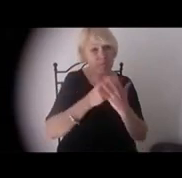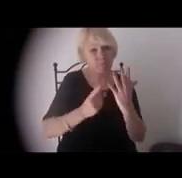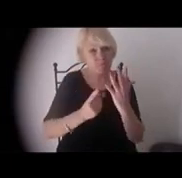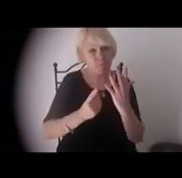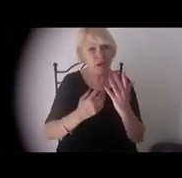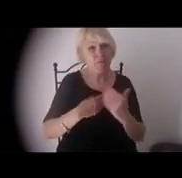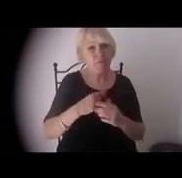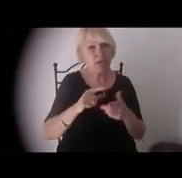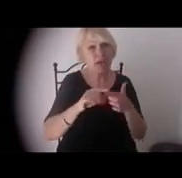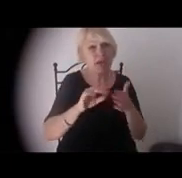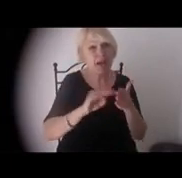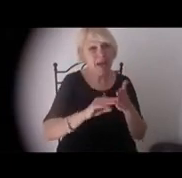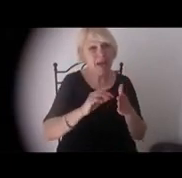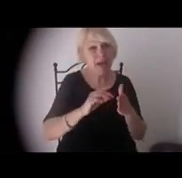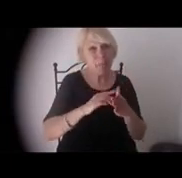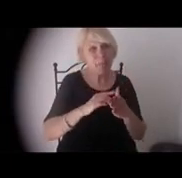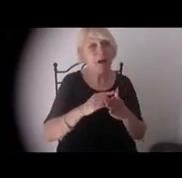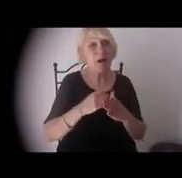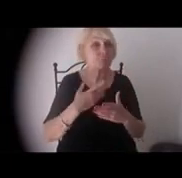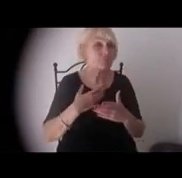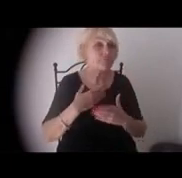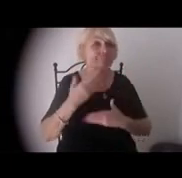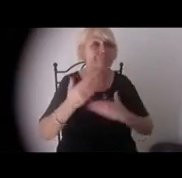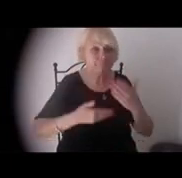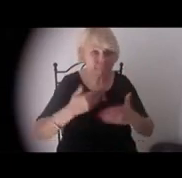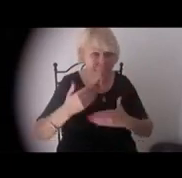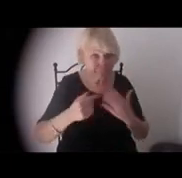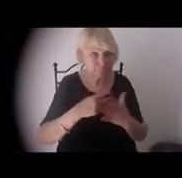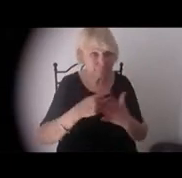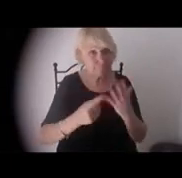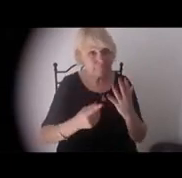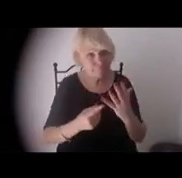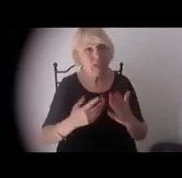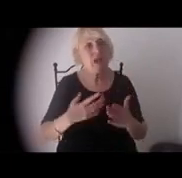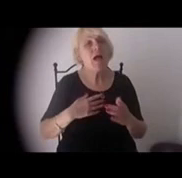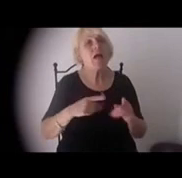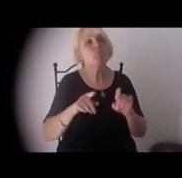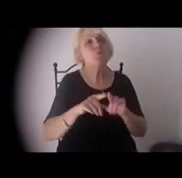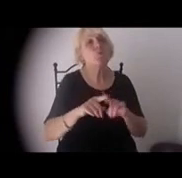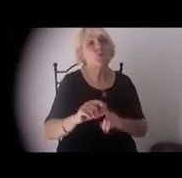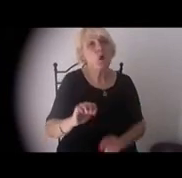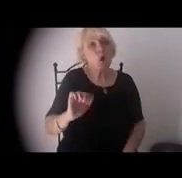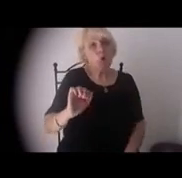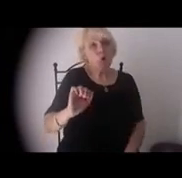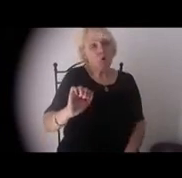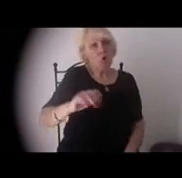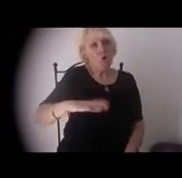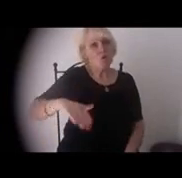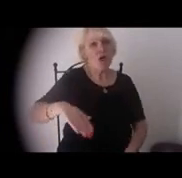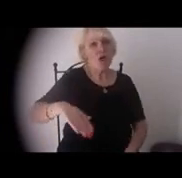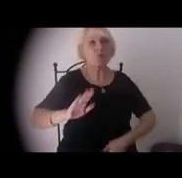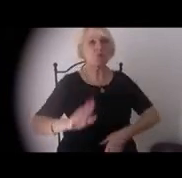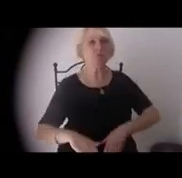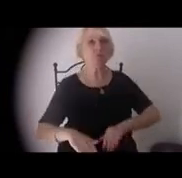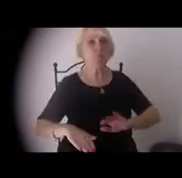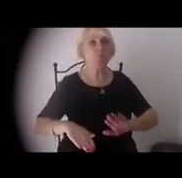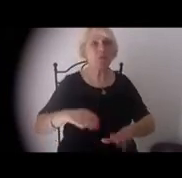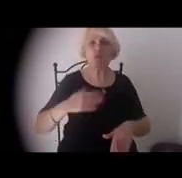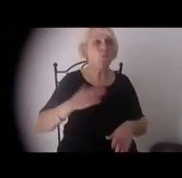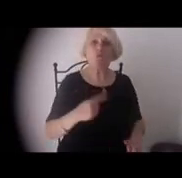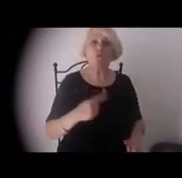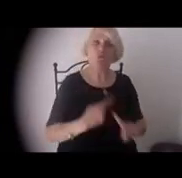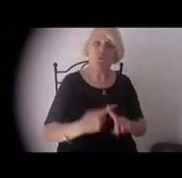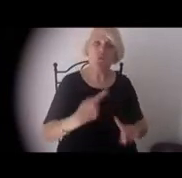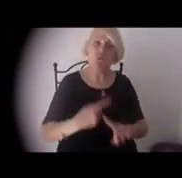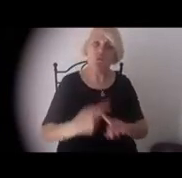Yeah. Checking things out, going at your child's pace, not necessarily rushing